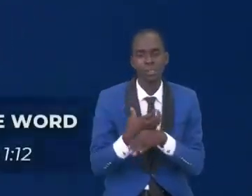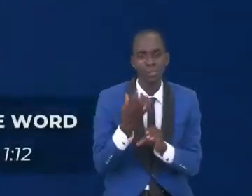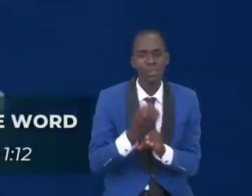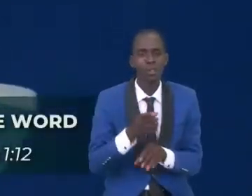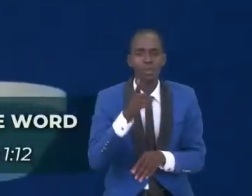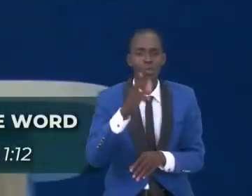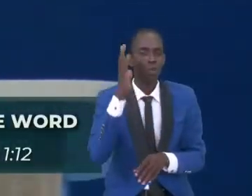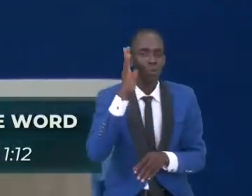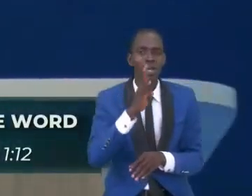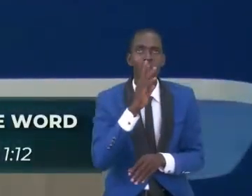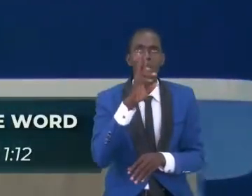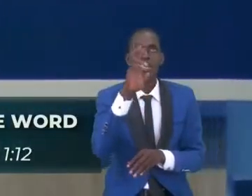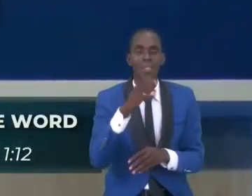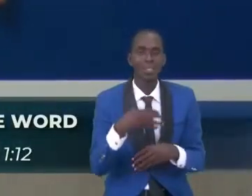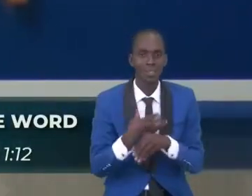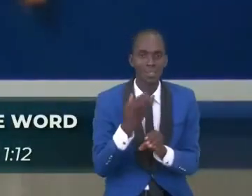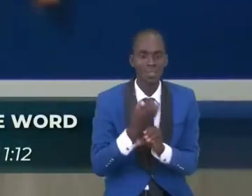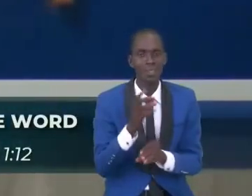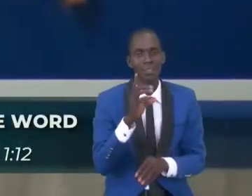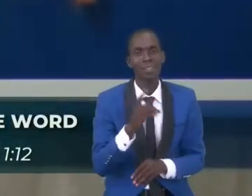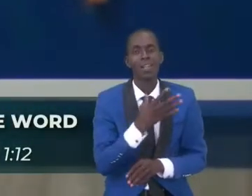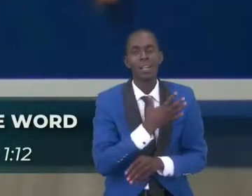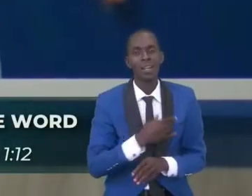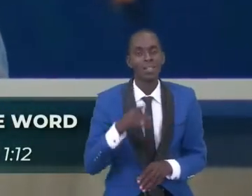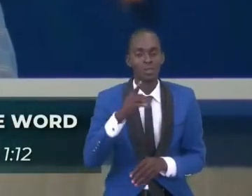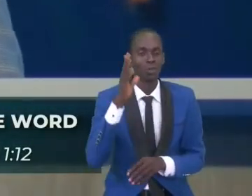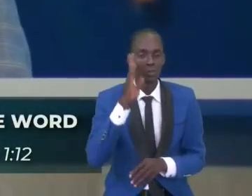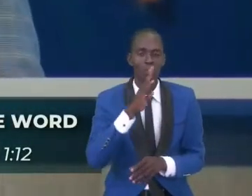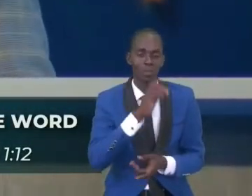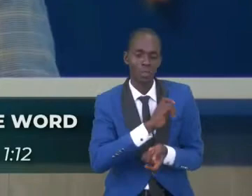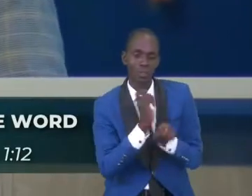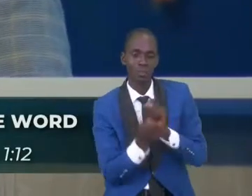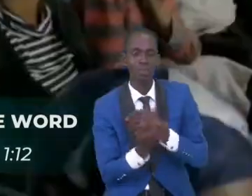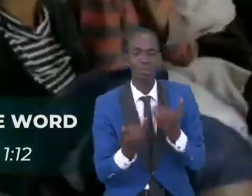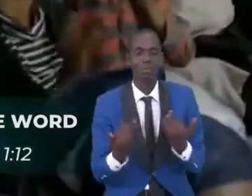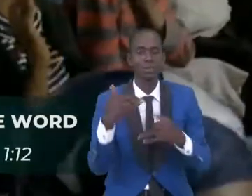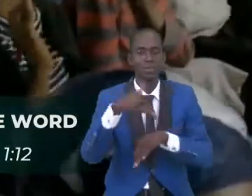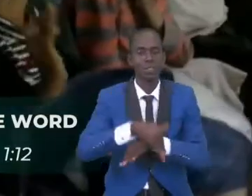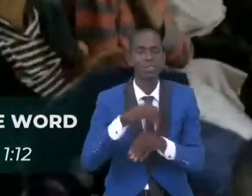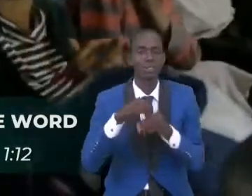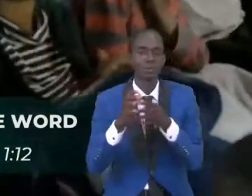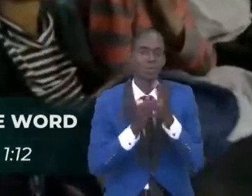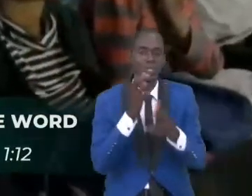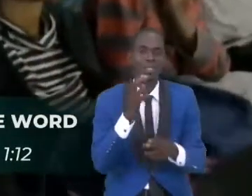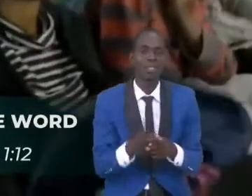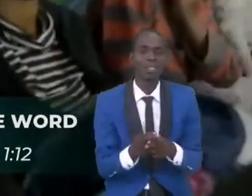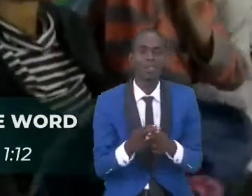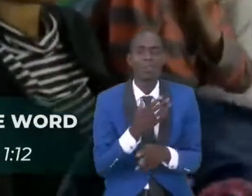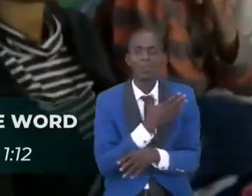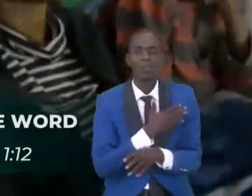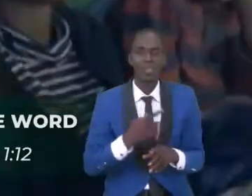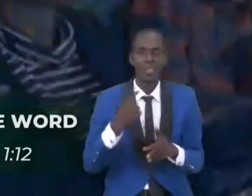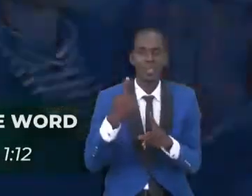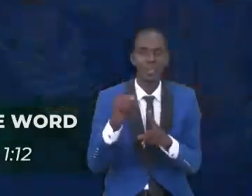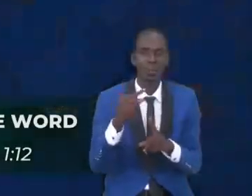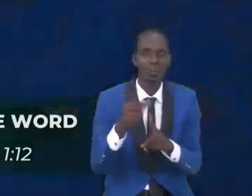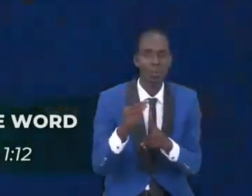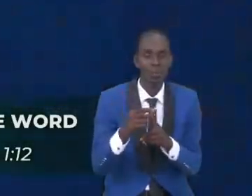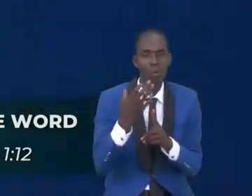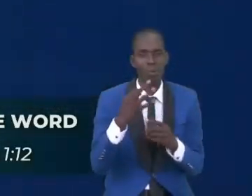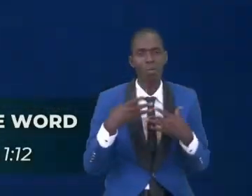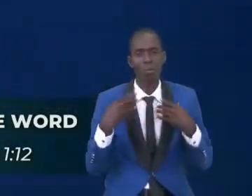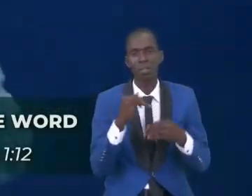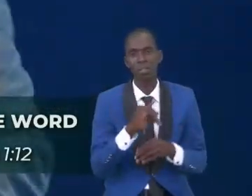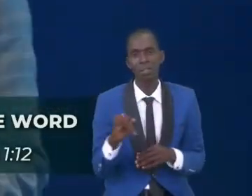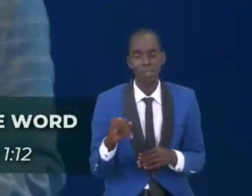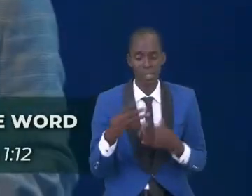be recreated and transformed tonight in Jesus' name. And the word of healing,